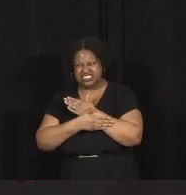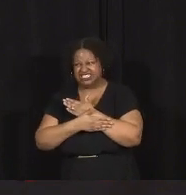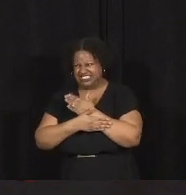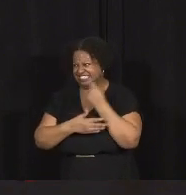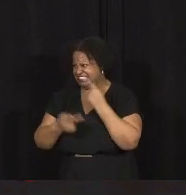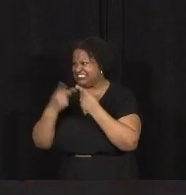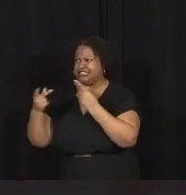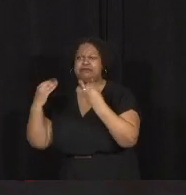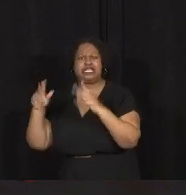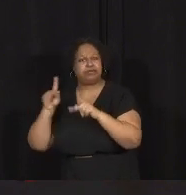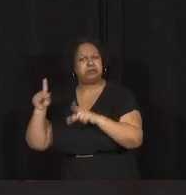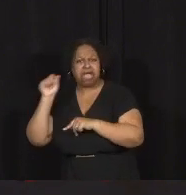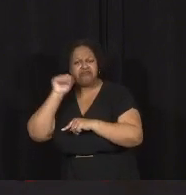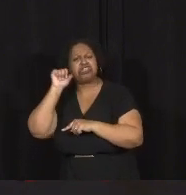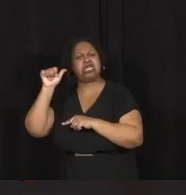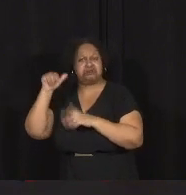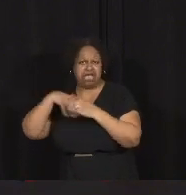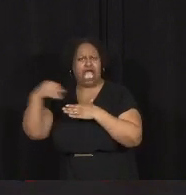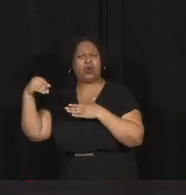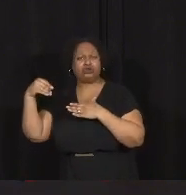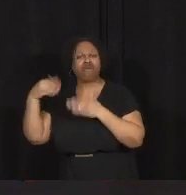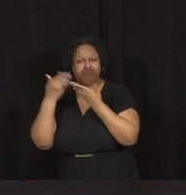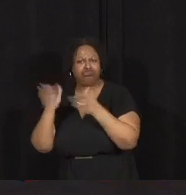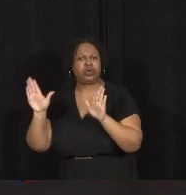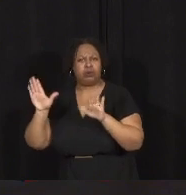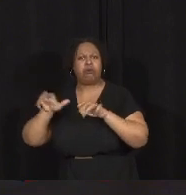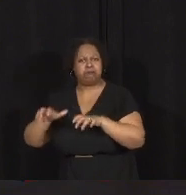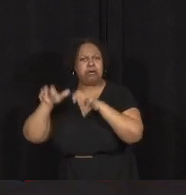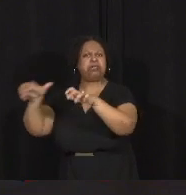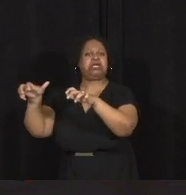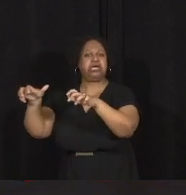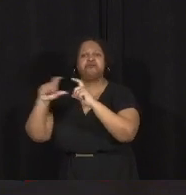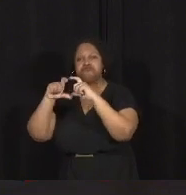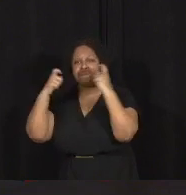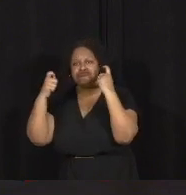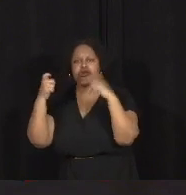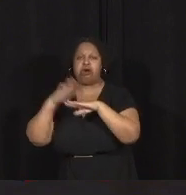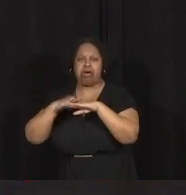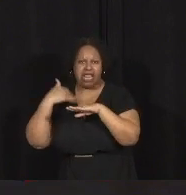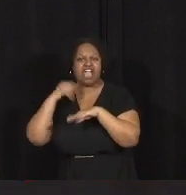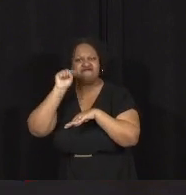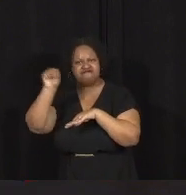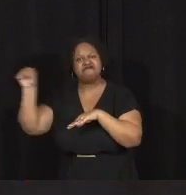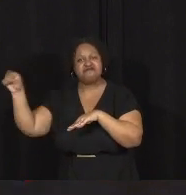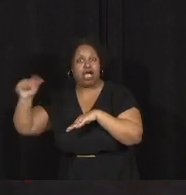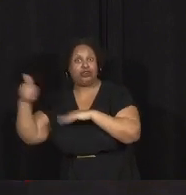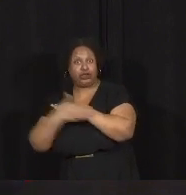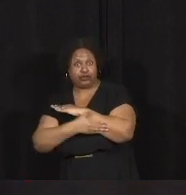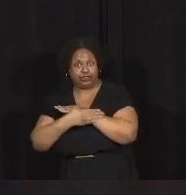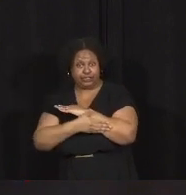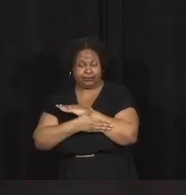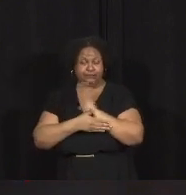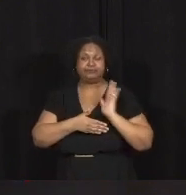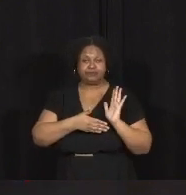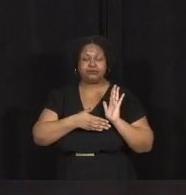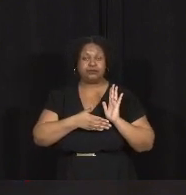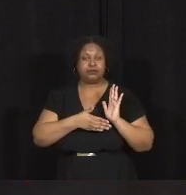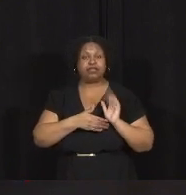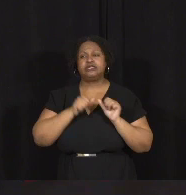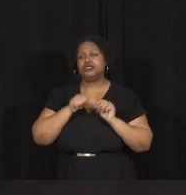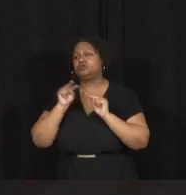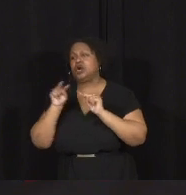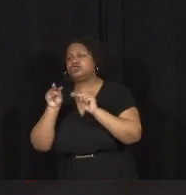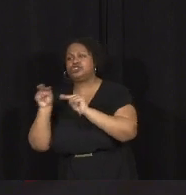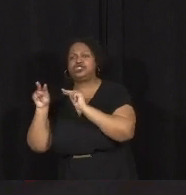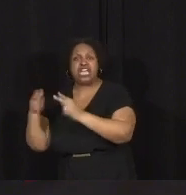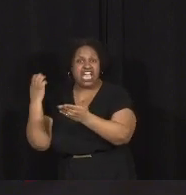the general public to wear masks. And we need to keep watching the evidence on this and what